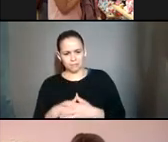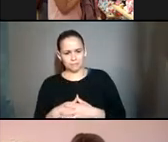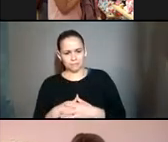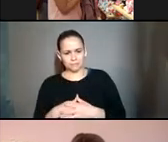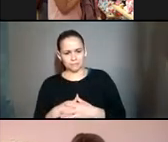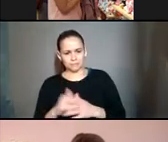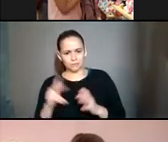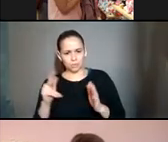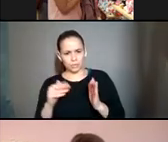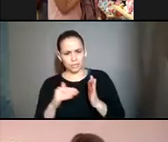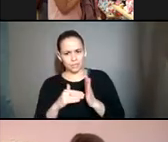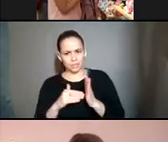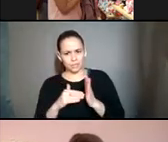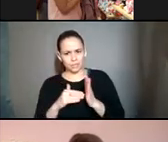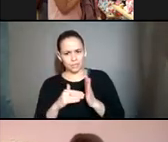3,200.